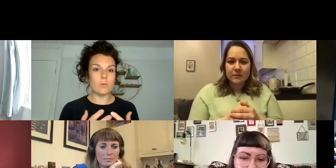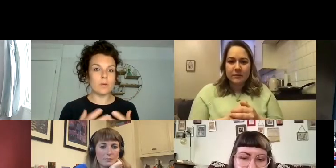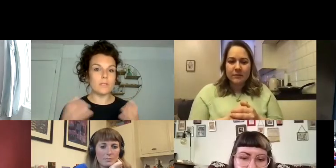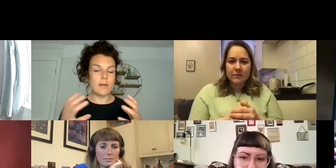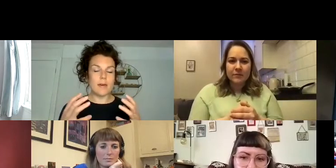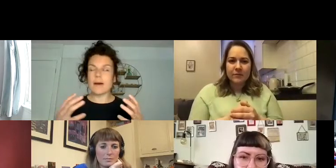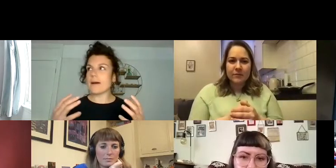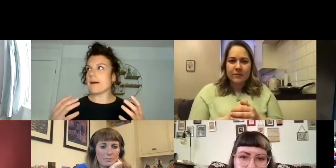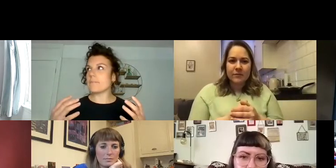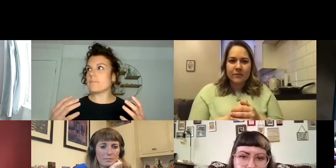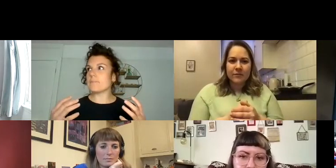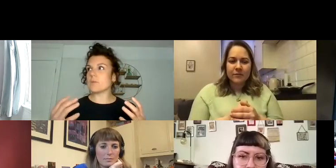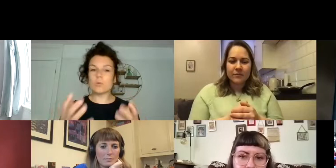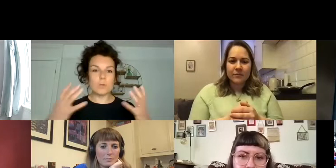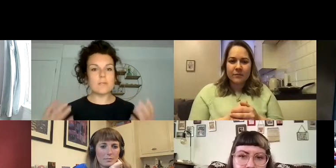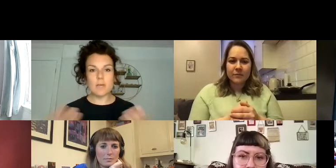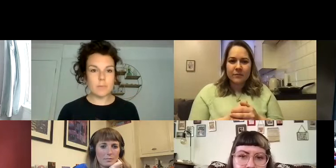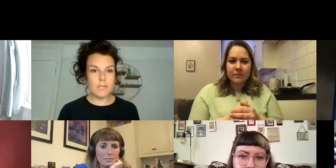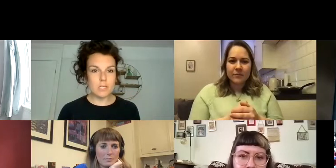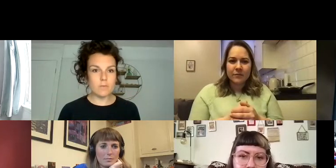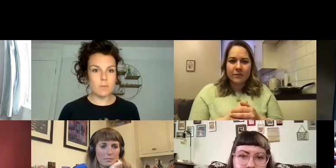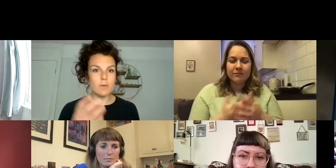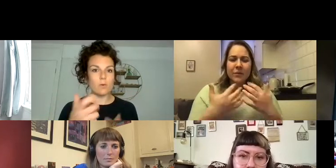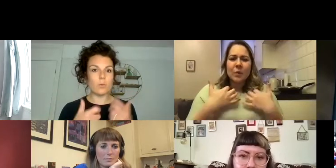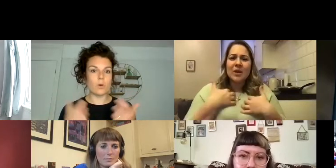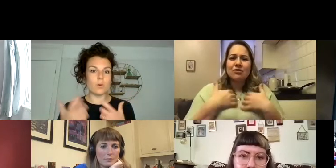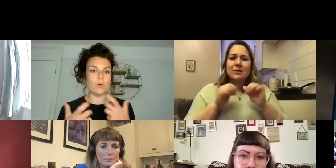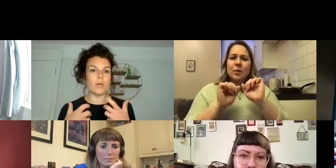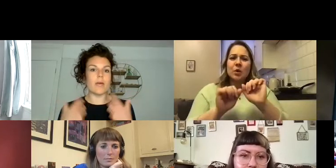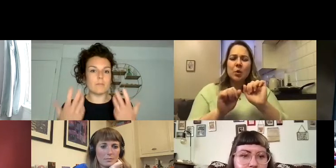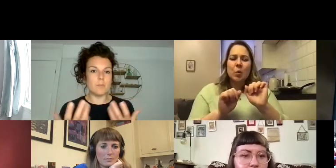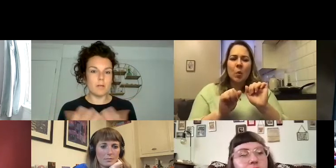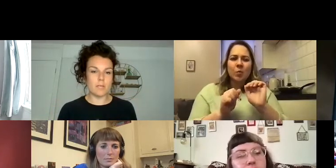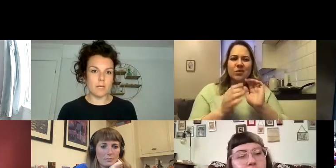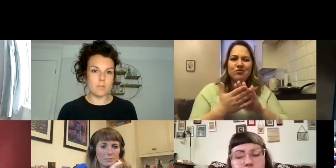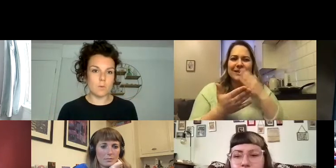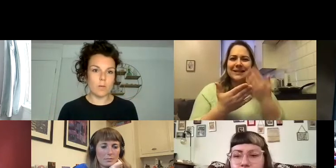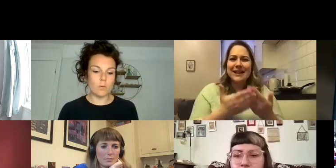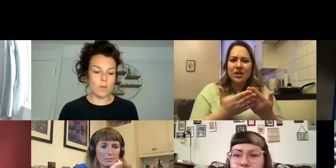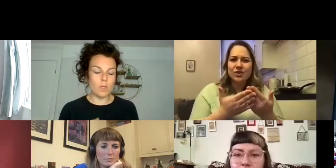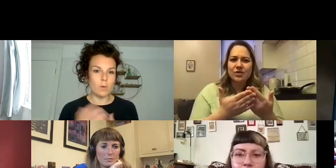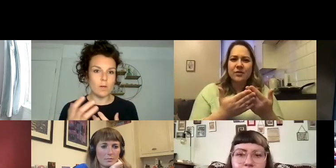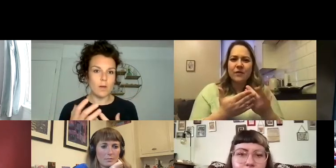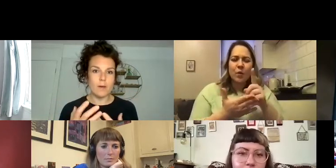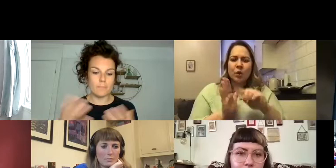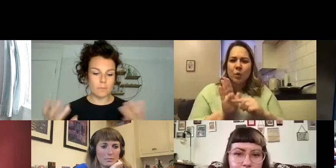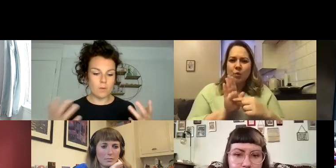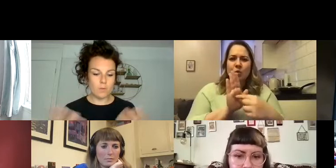of you was... your sort of interpretation of the brief, or what it came to mind, I guess, with when you